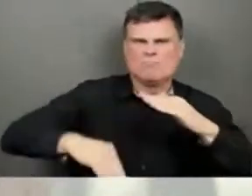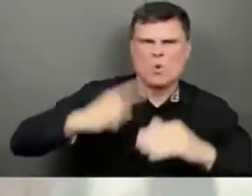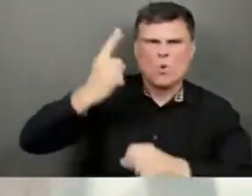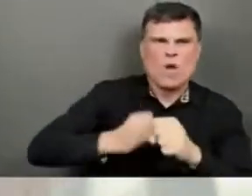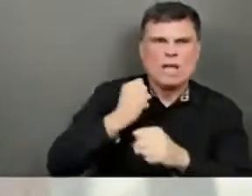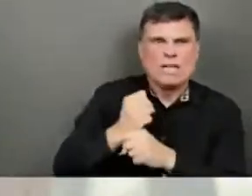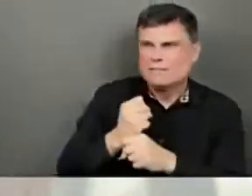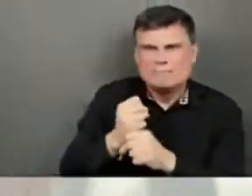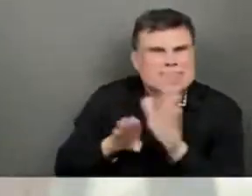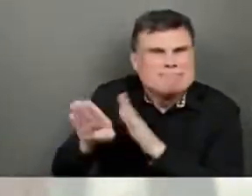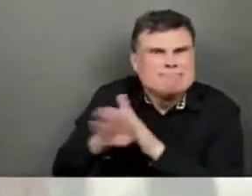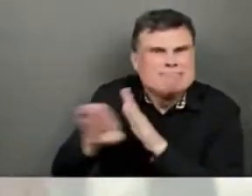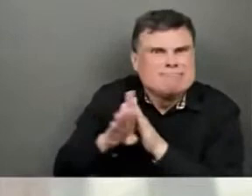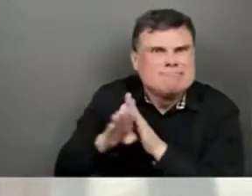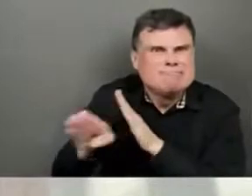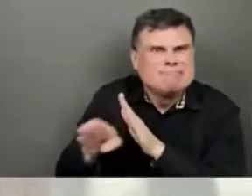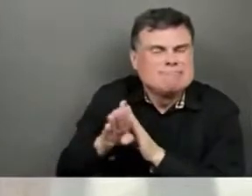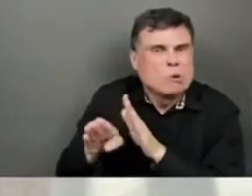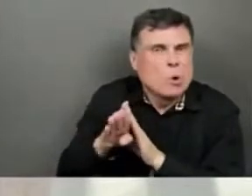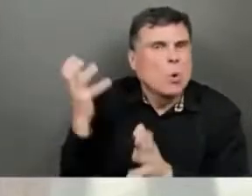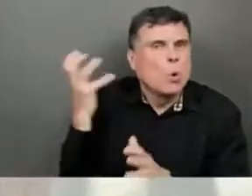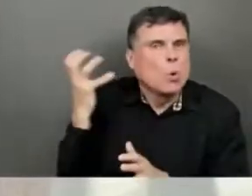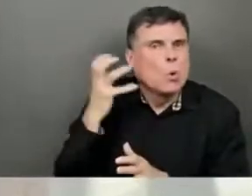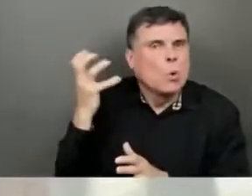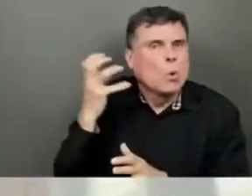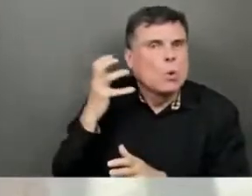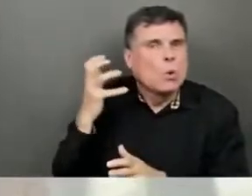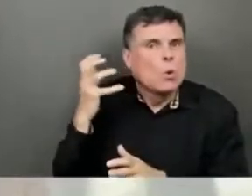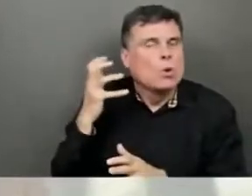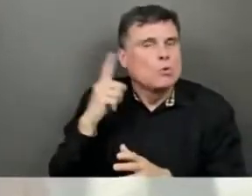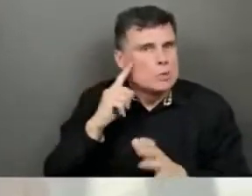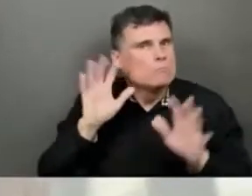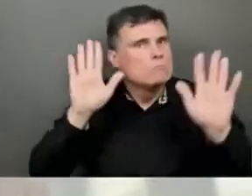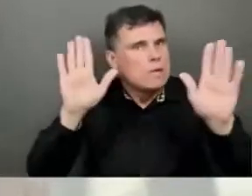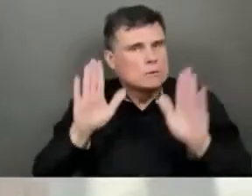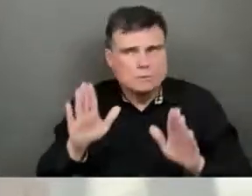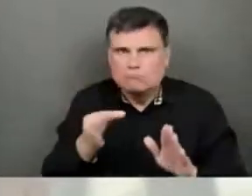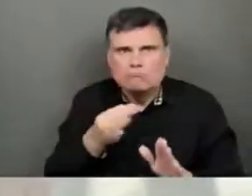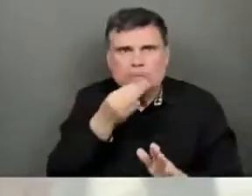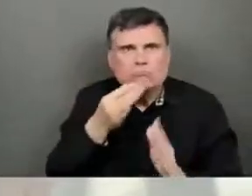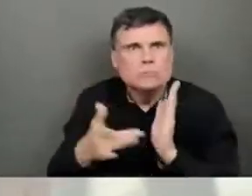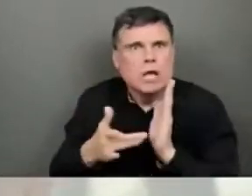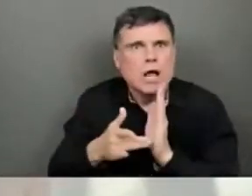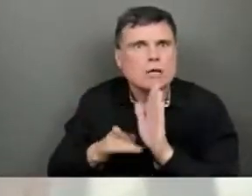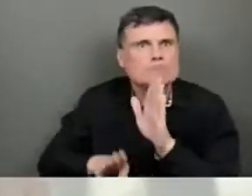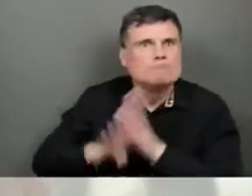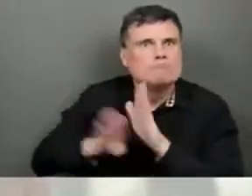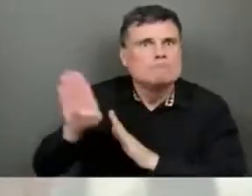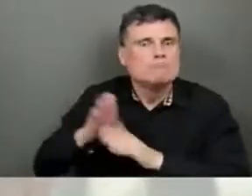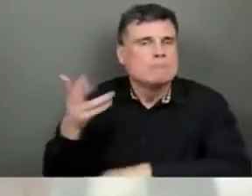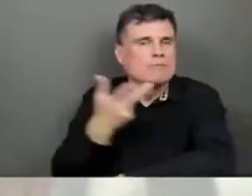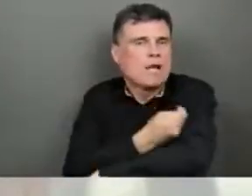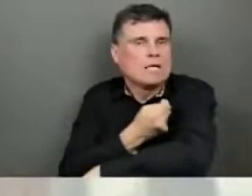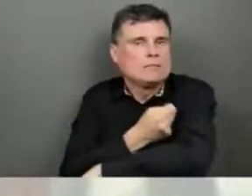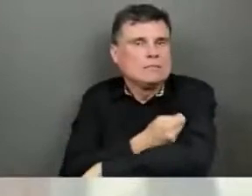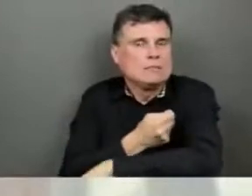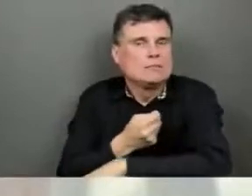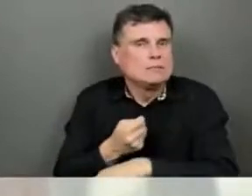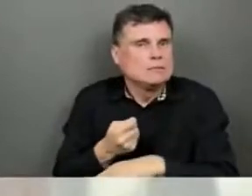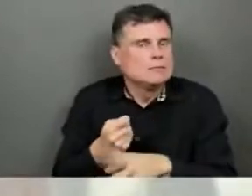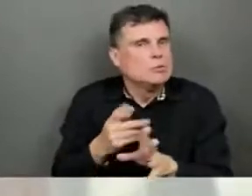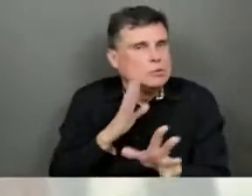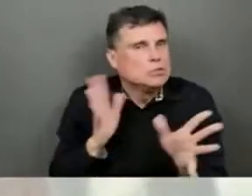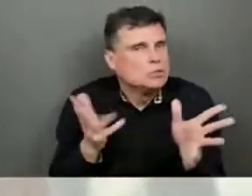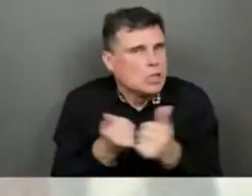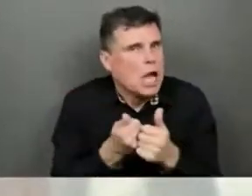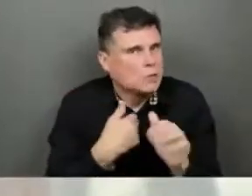miracle. Didn't have enough soon enough, but that was a very challenging time too. And then this last year and a bit